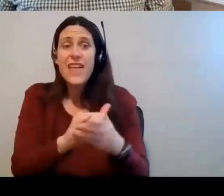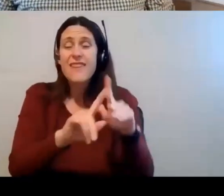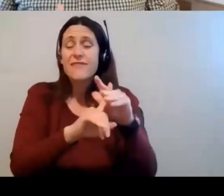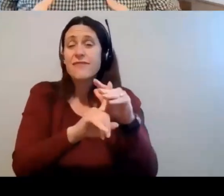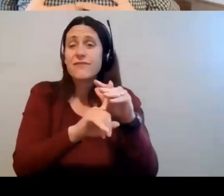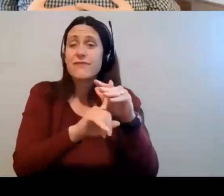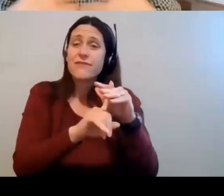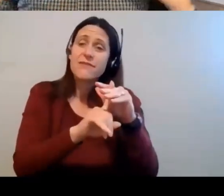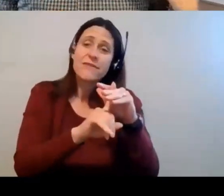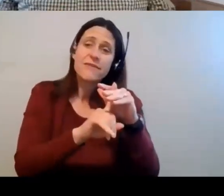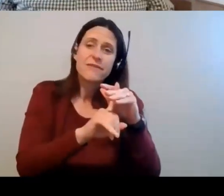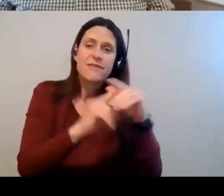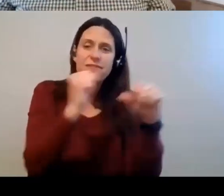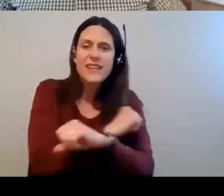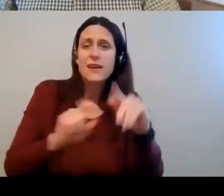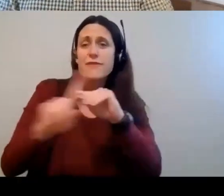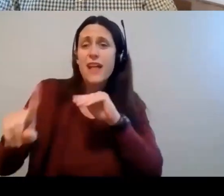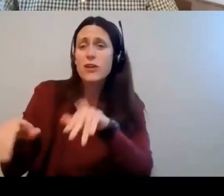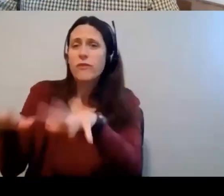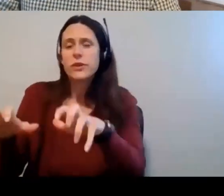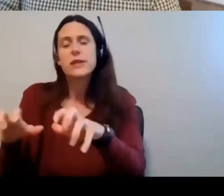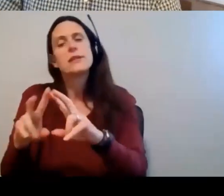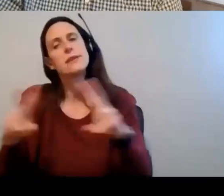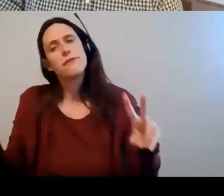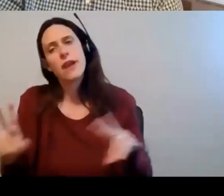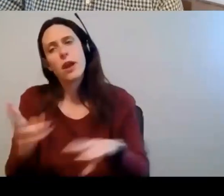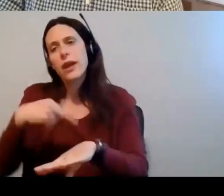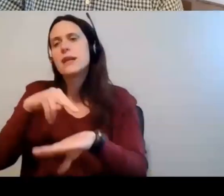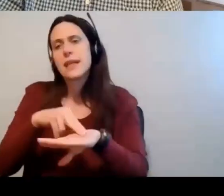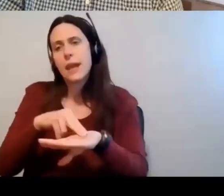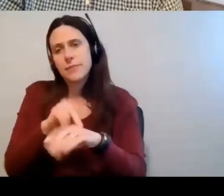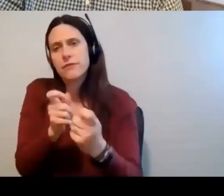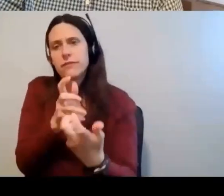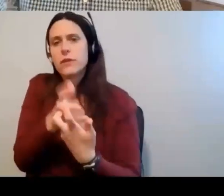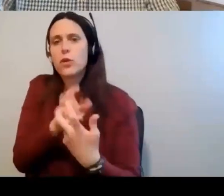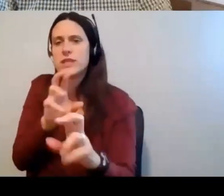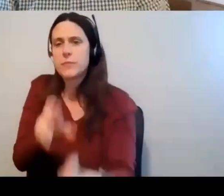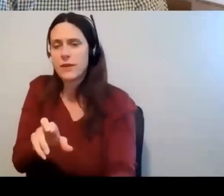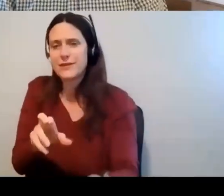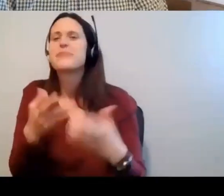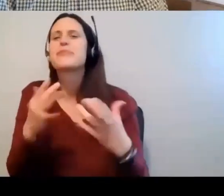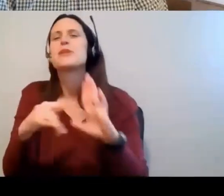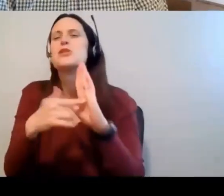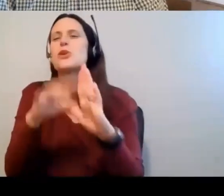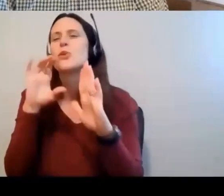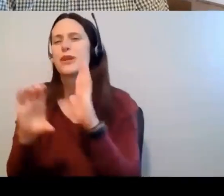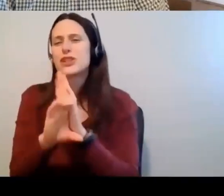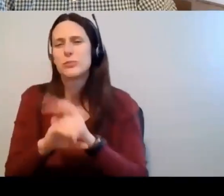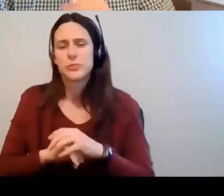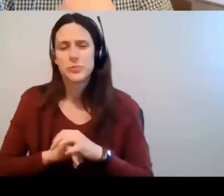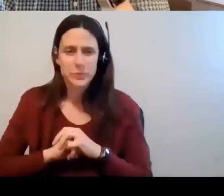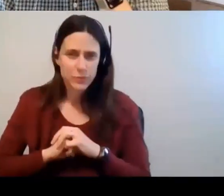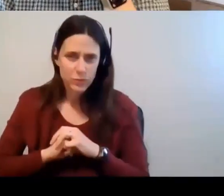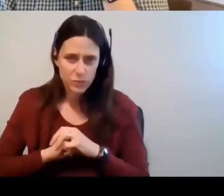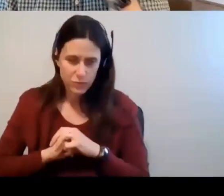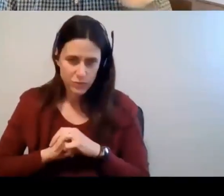evolutionary. And again, a very adaptive response. I'm going to show you a picture real quick. Right?